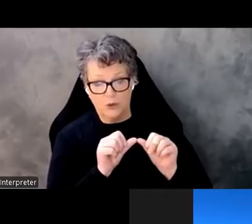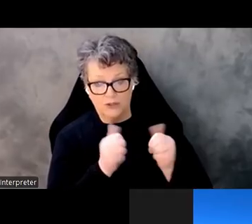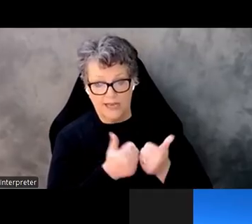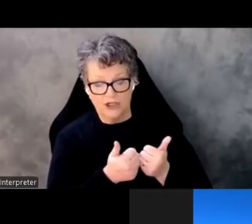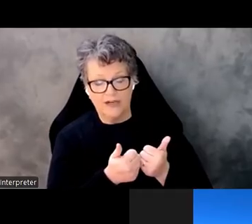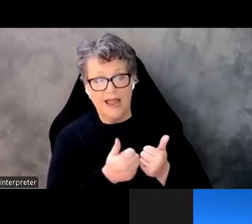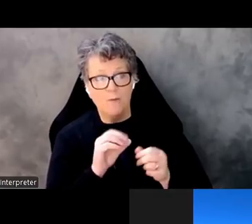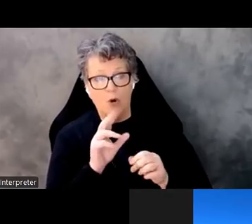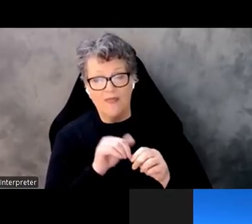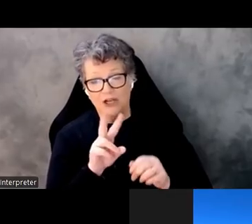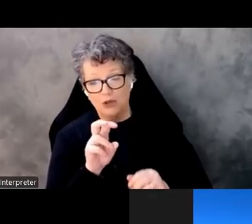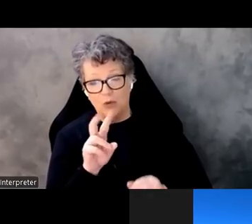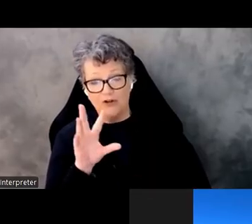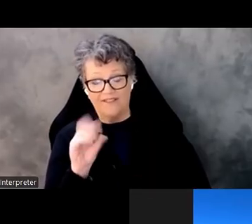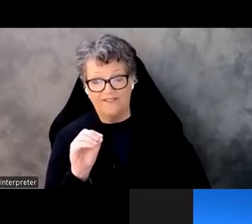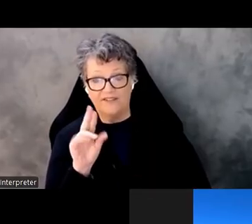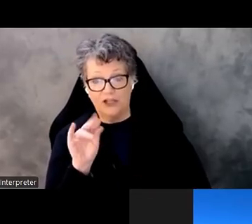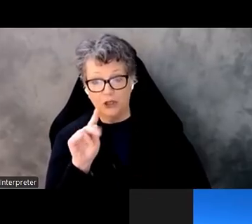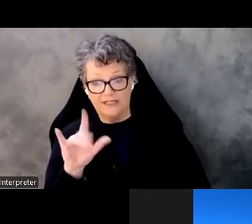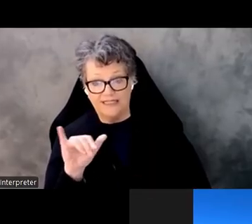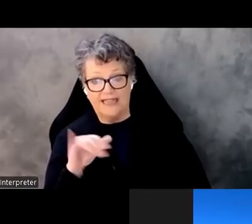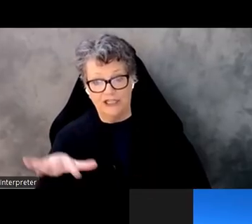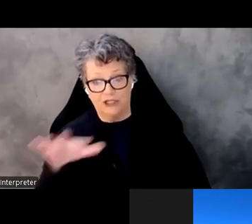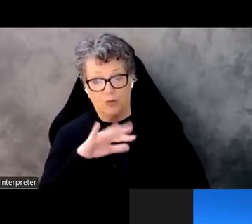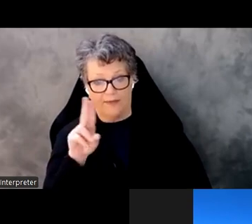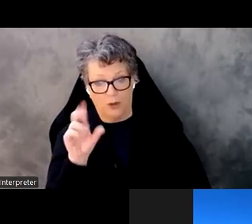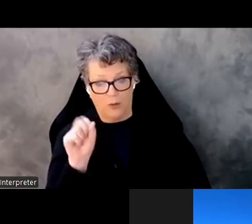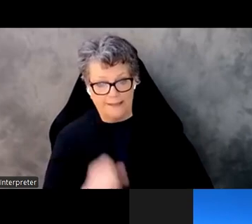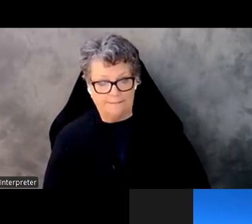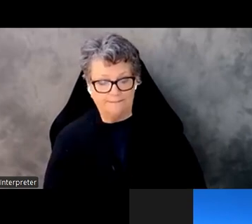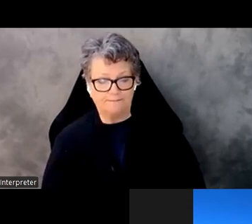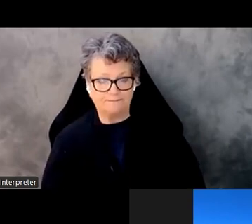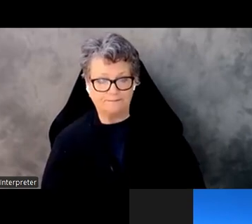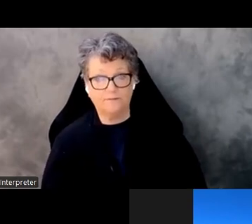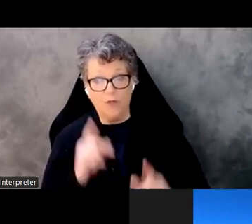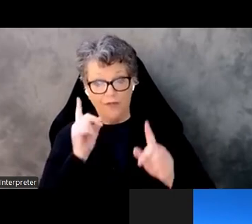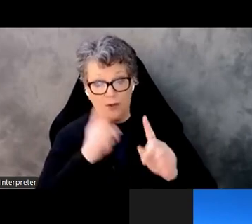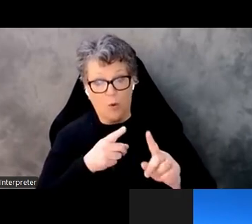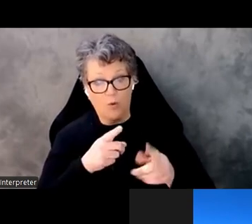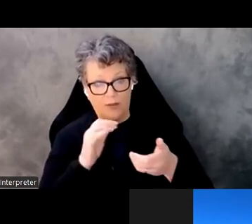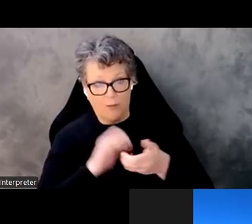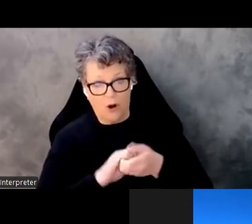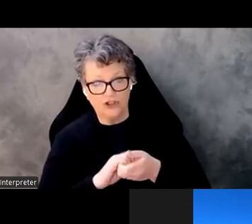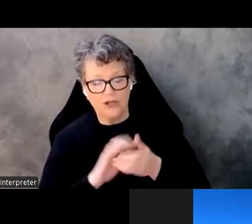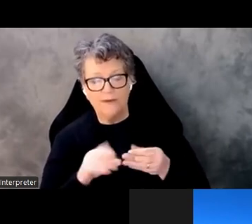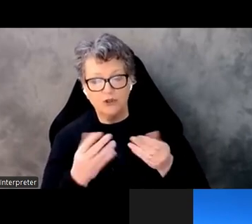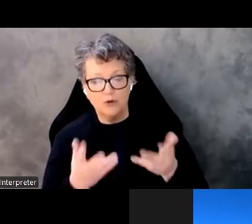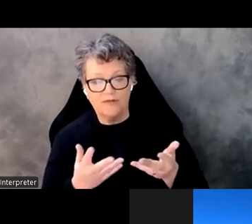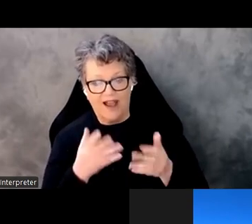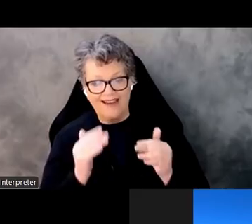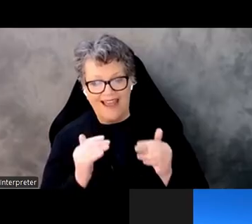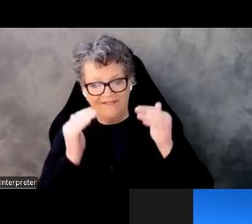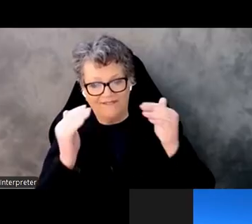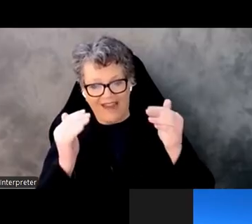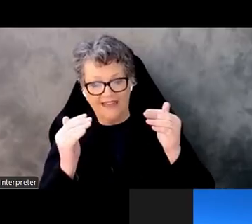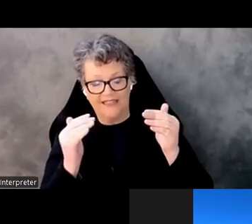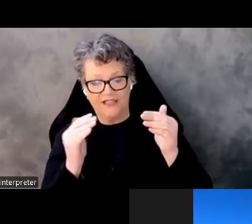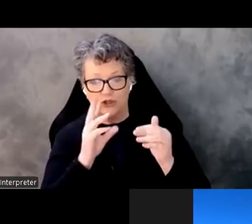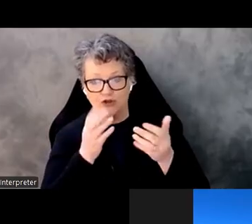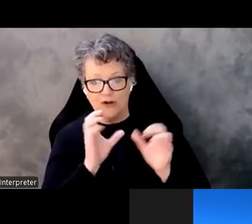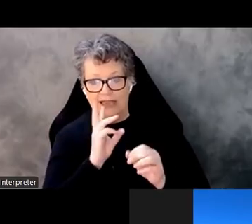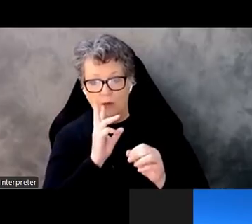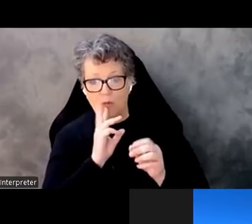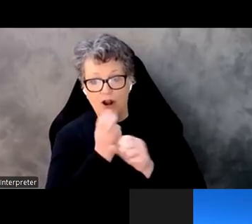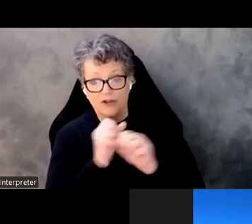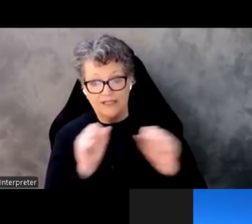more than 250 utilities throughout the United States. The goal of the partnership is to provide an advanced measure of drinking water safety